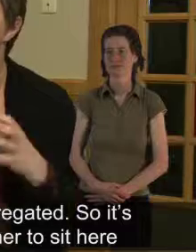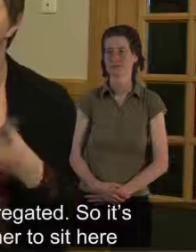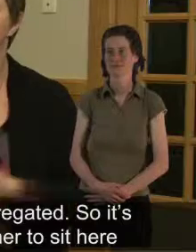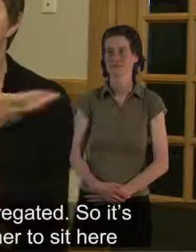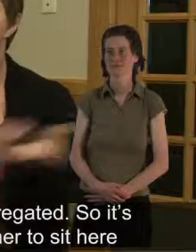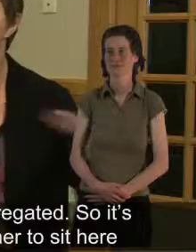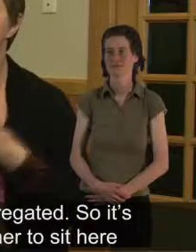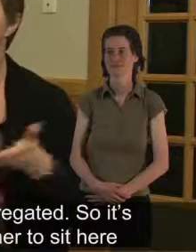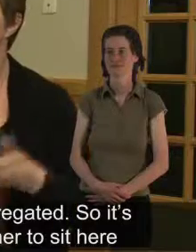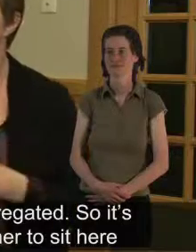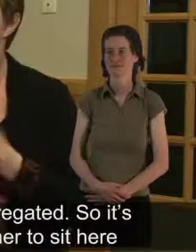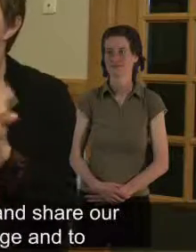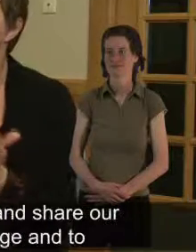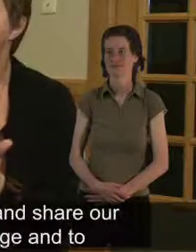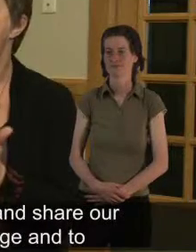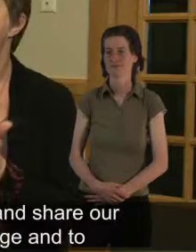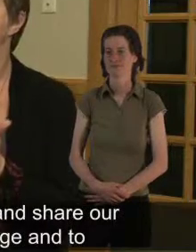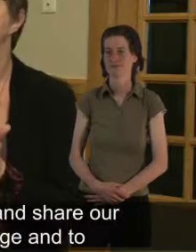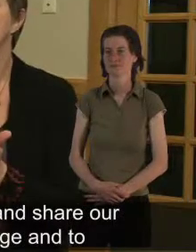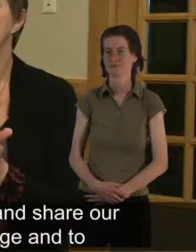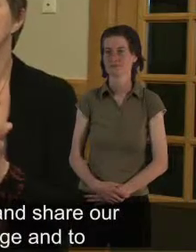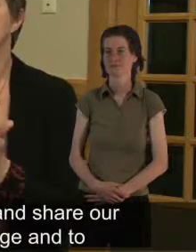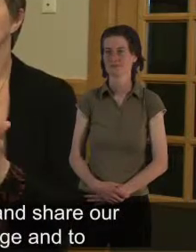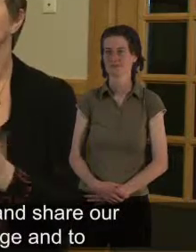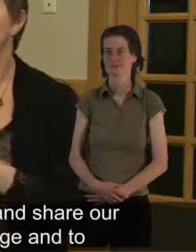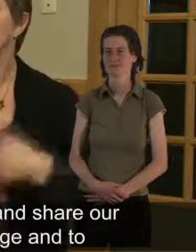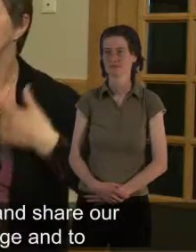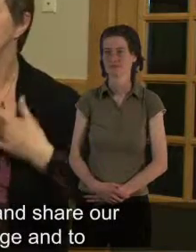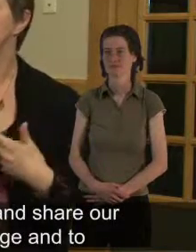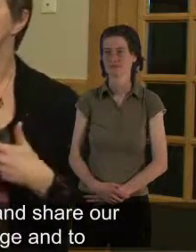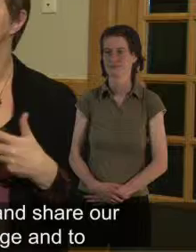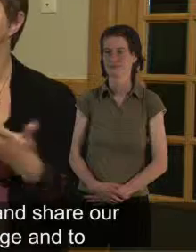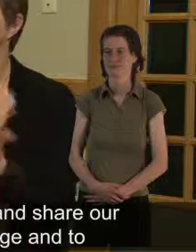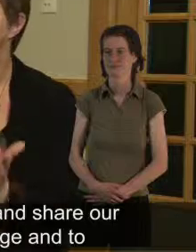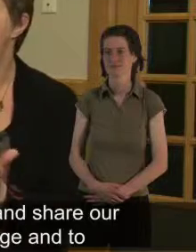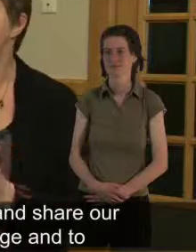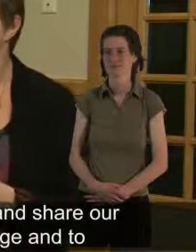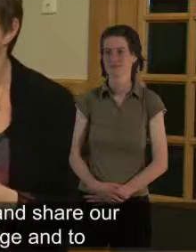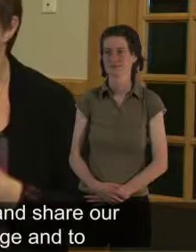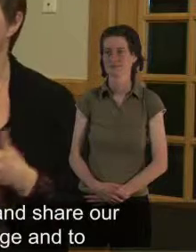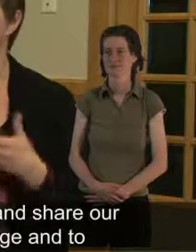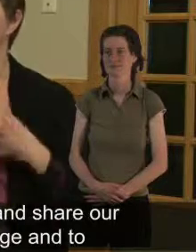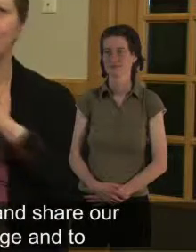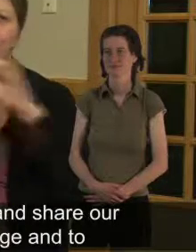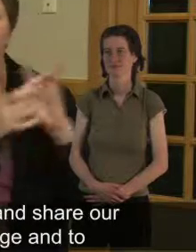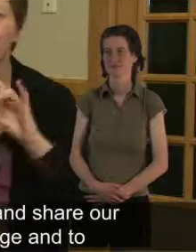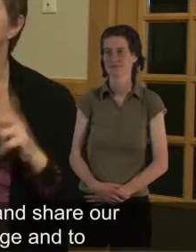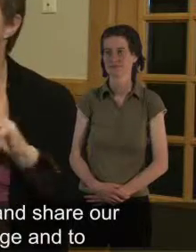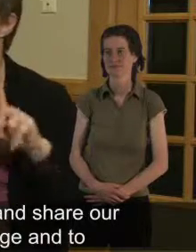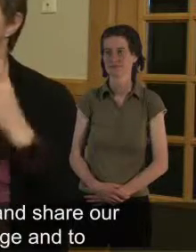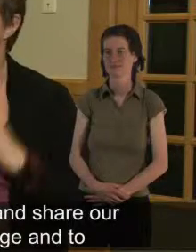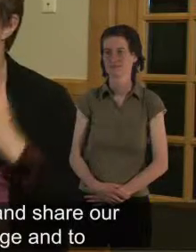quite good to get us all together to sit here and discuss all these issues and share our interests and our